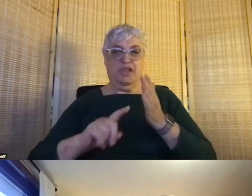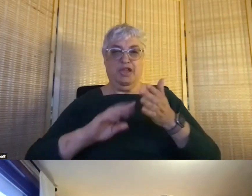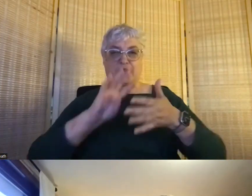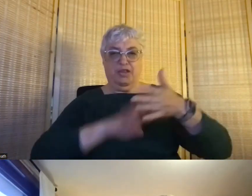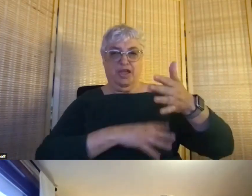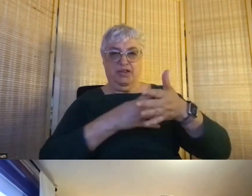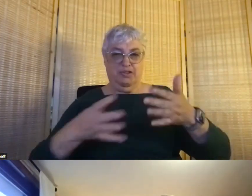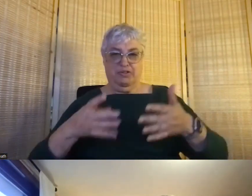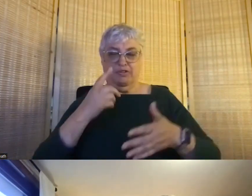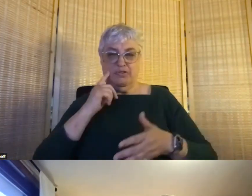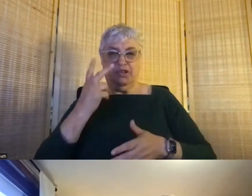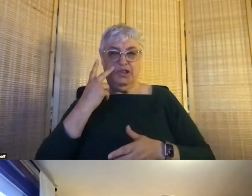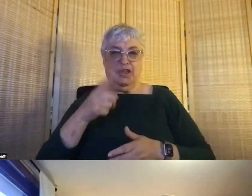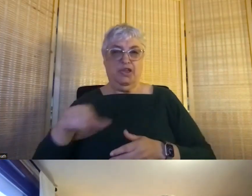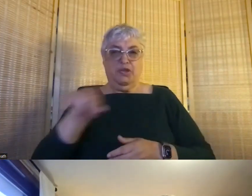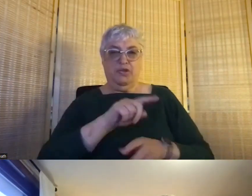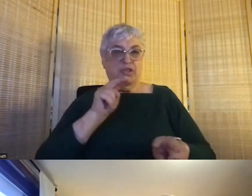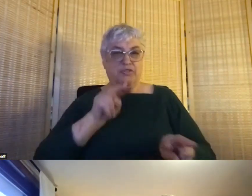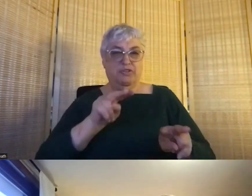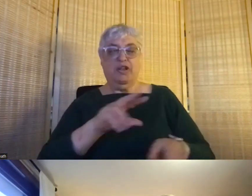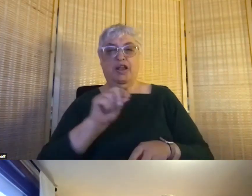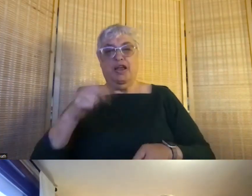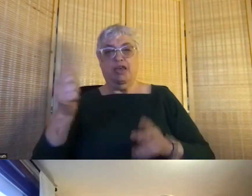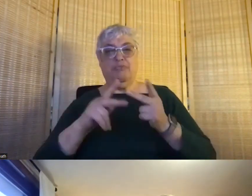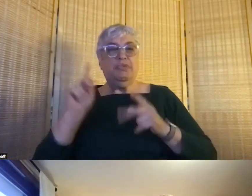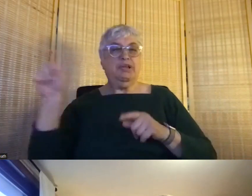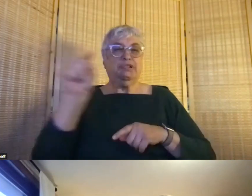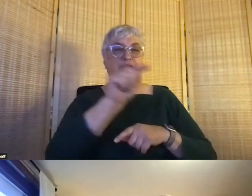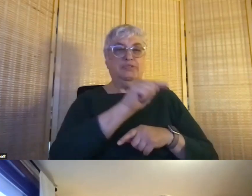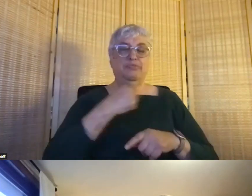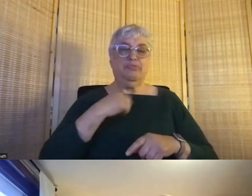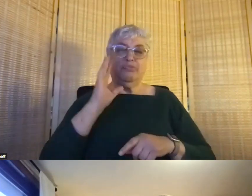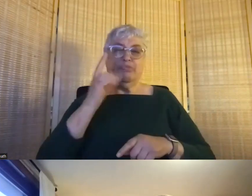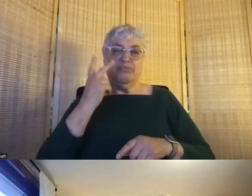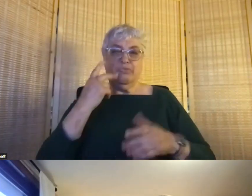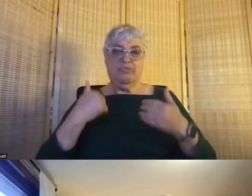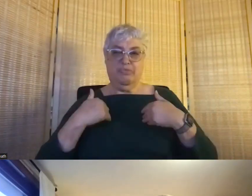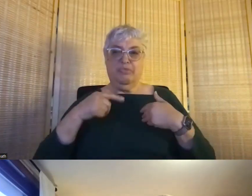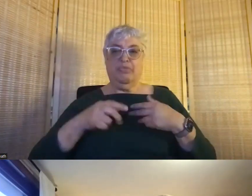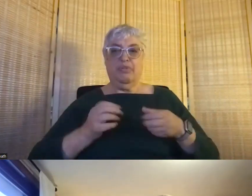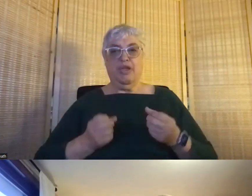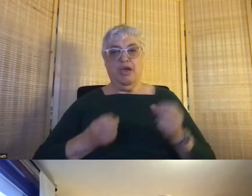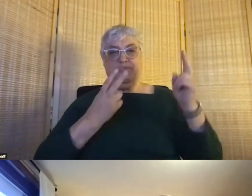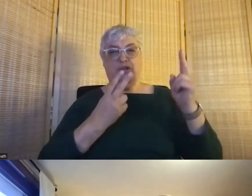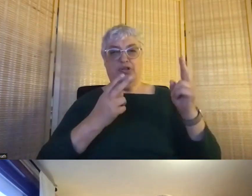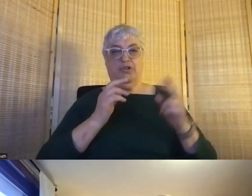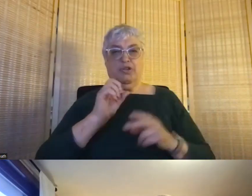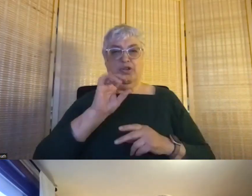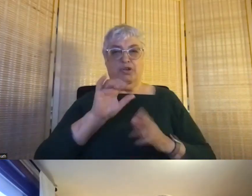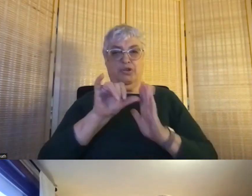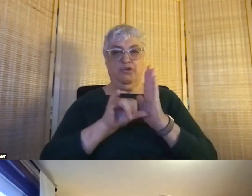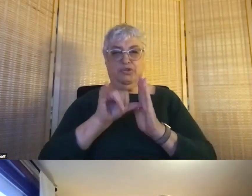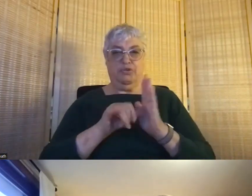will look forward to seeing you in other places, and we will have this uploaded onto our YouTube